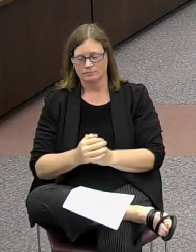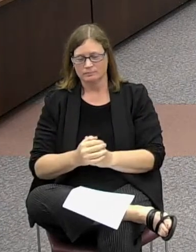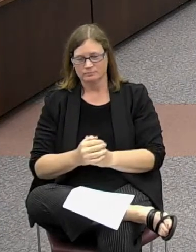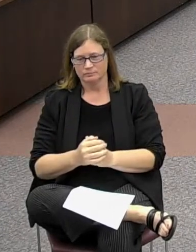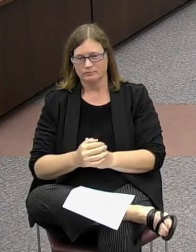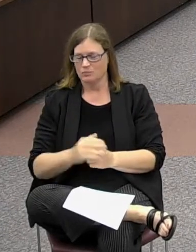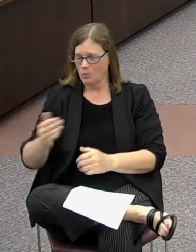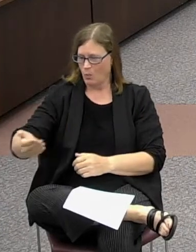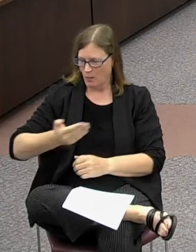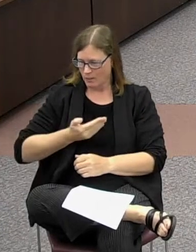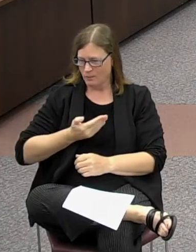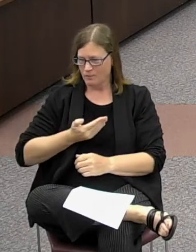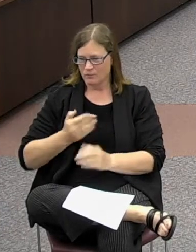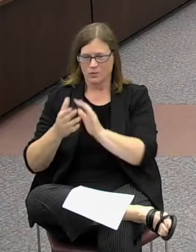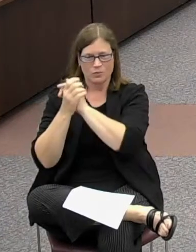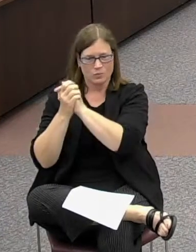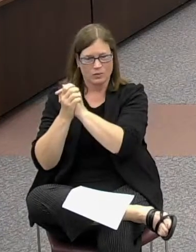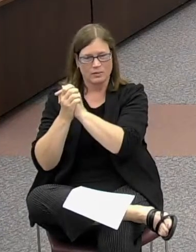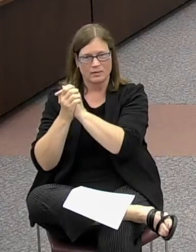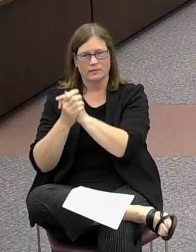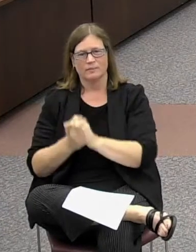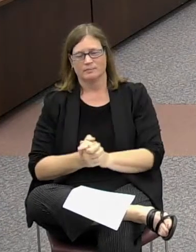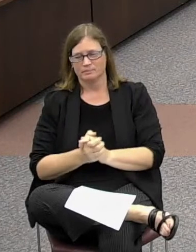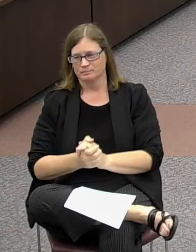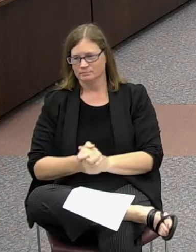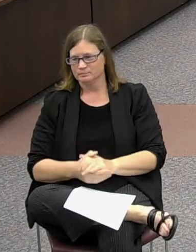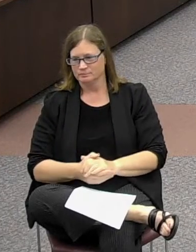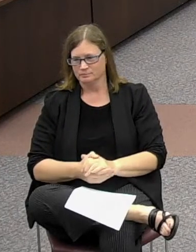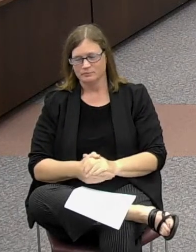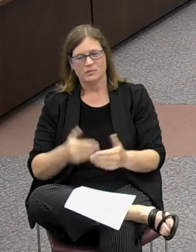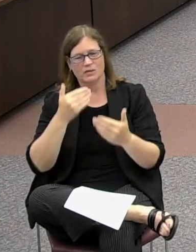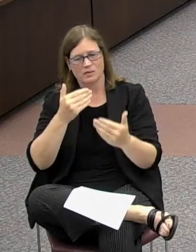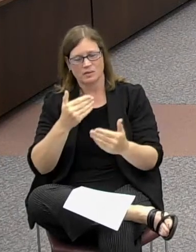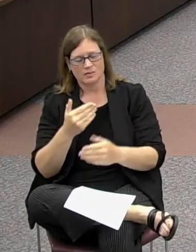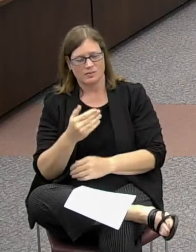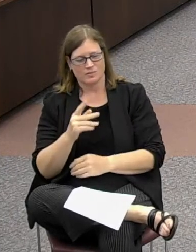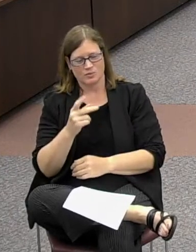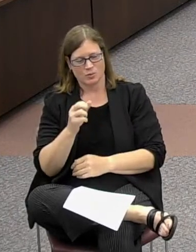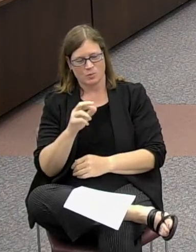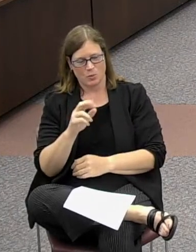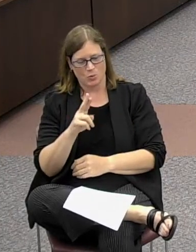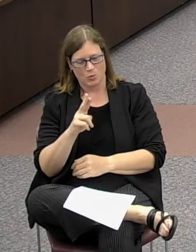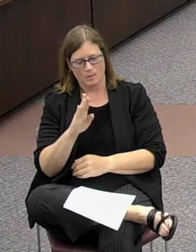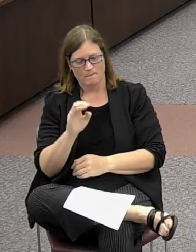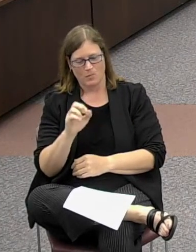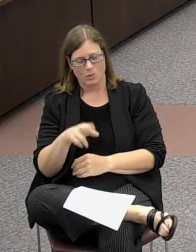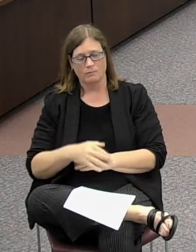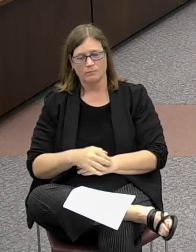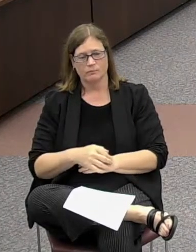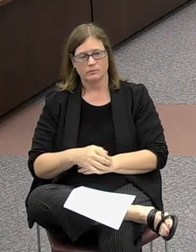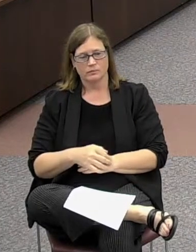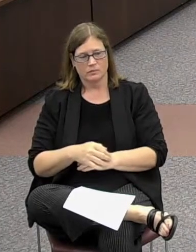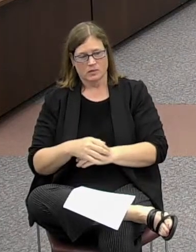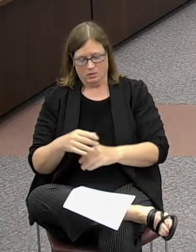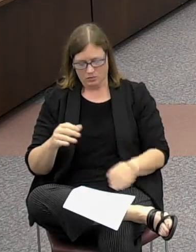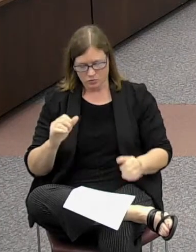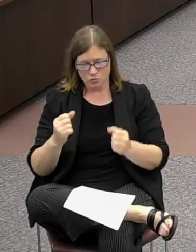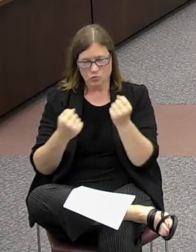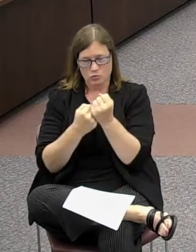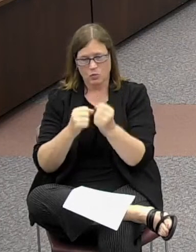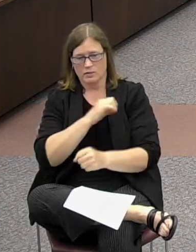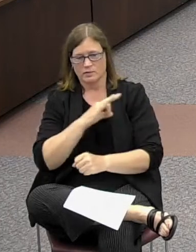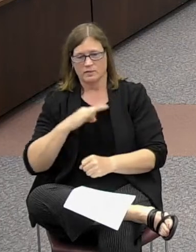again, welcome and congratulations. We look forward to working. Thank you, Mr. Herbert. Sports staff job fair.